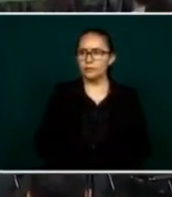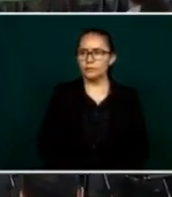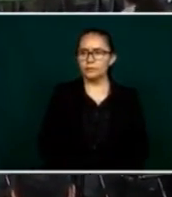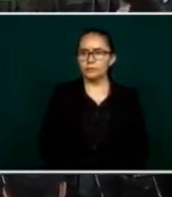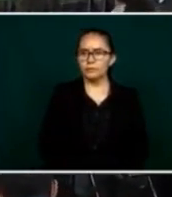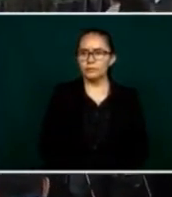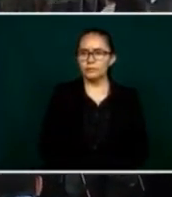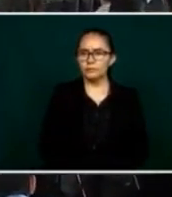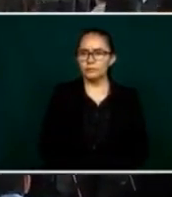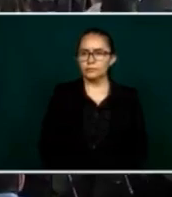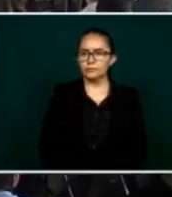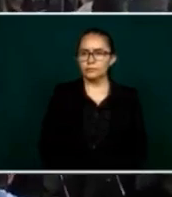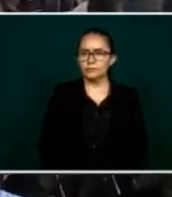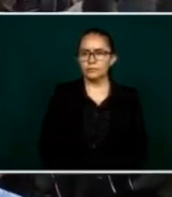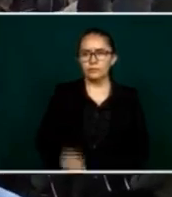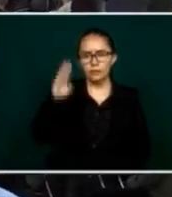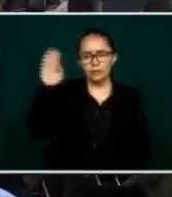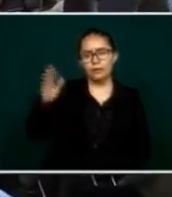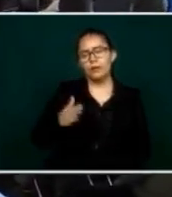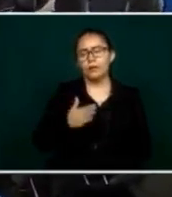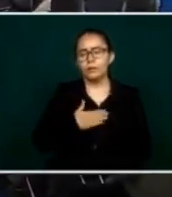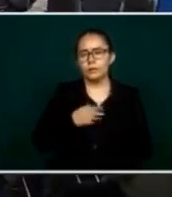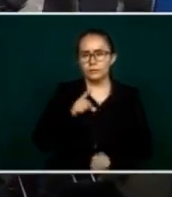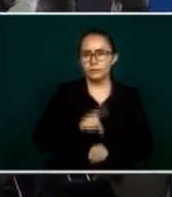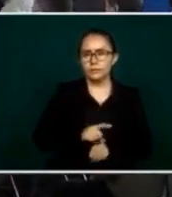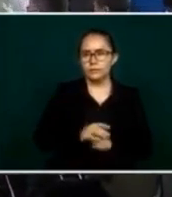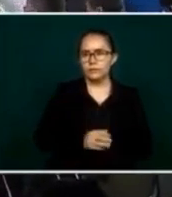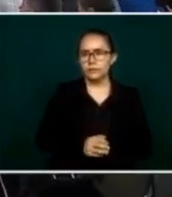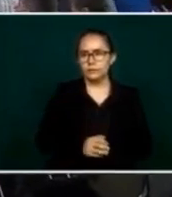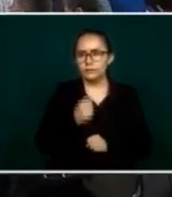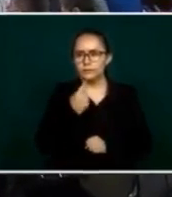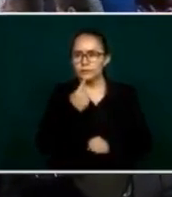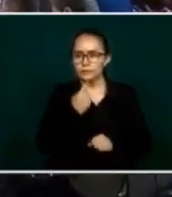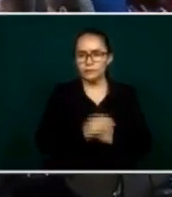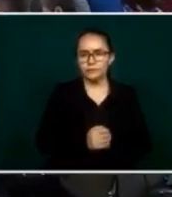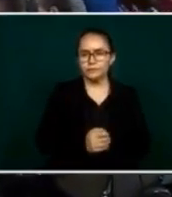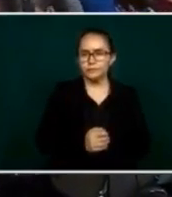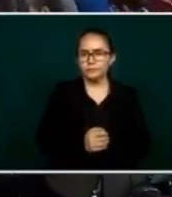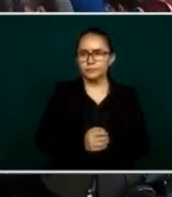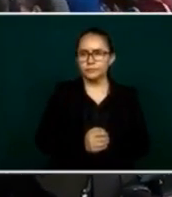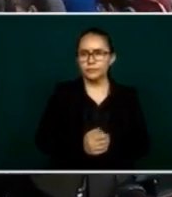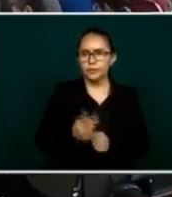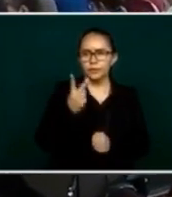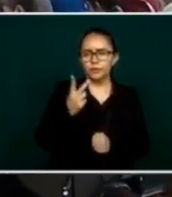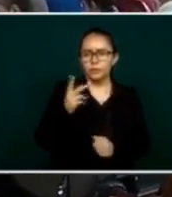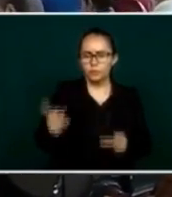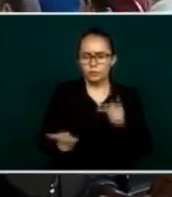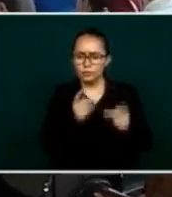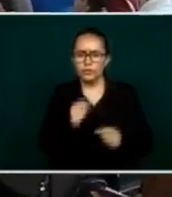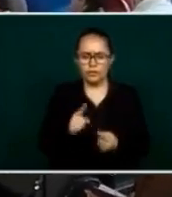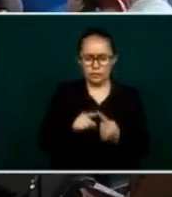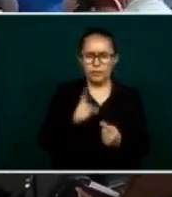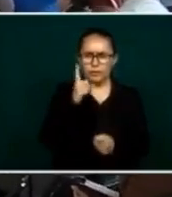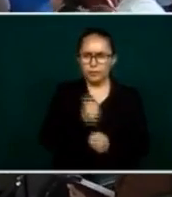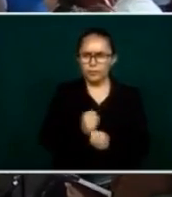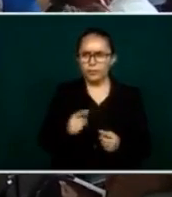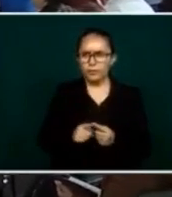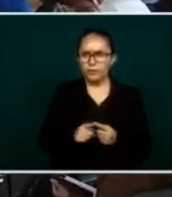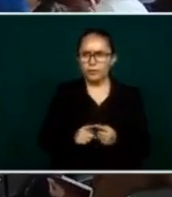and then. Hola, buenos días, Presidente Gaspar Vela de Grupo Radio Centro. Dos preguntas. Primero, he has two questions.